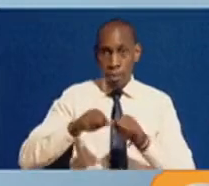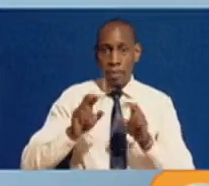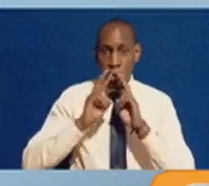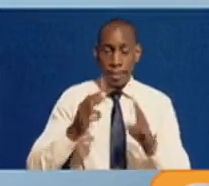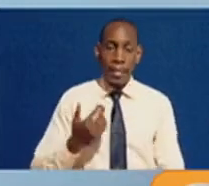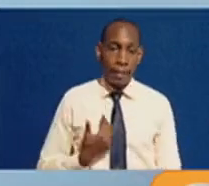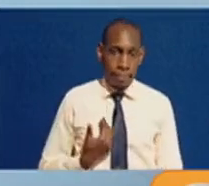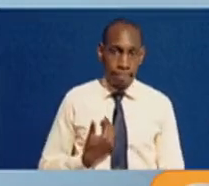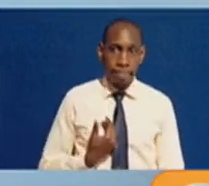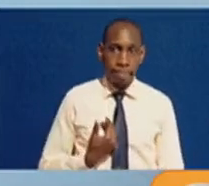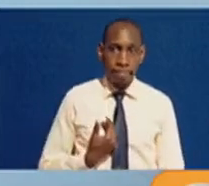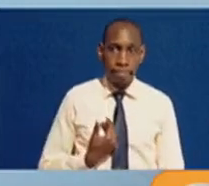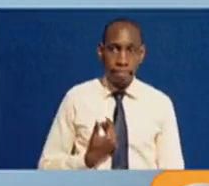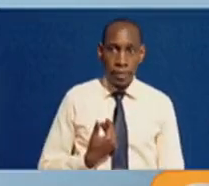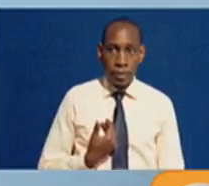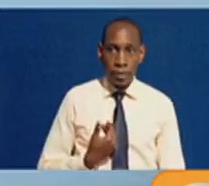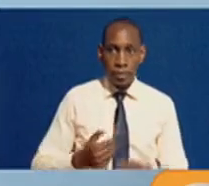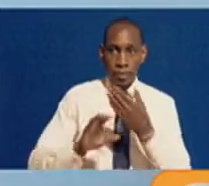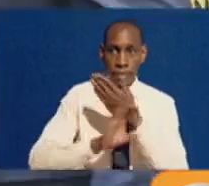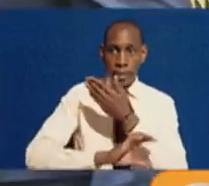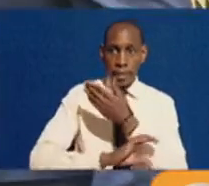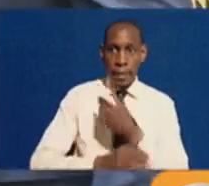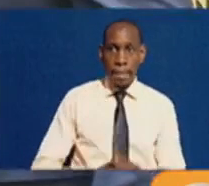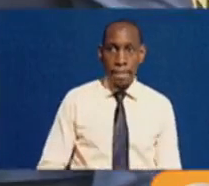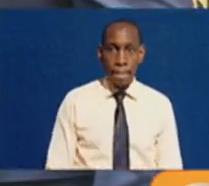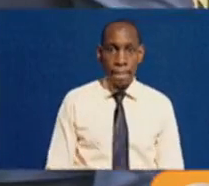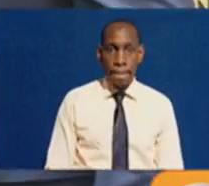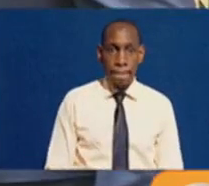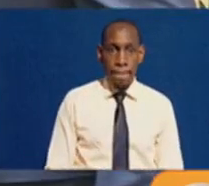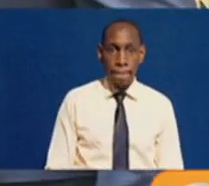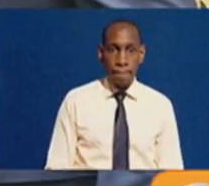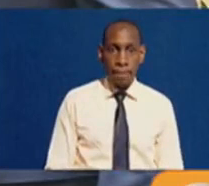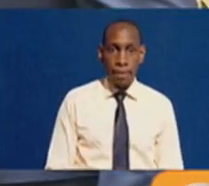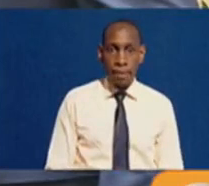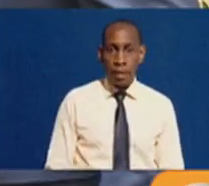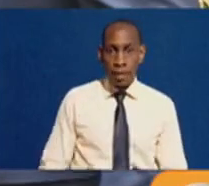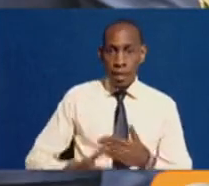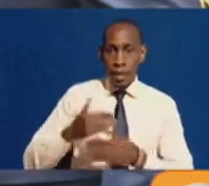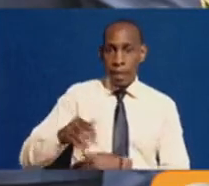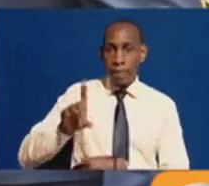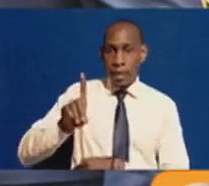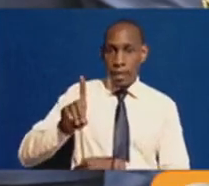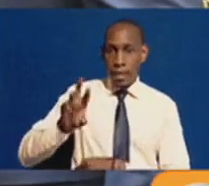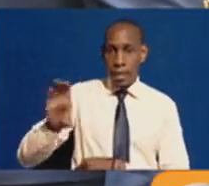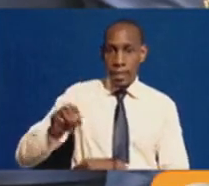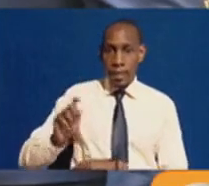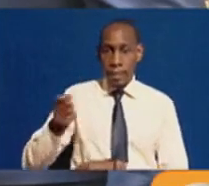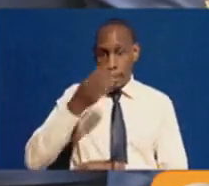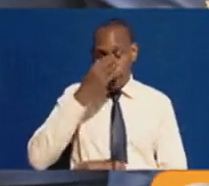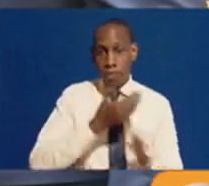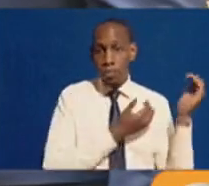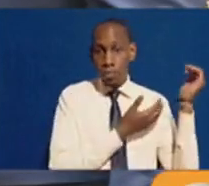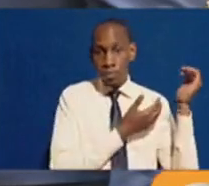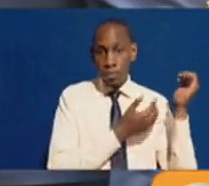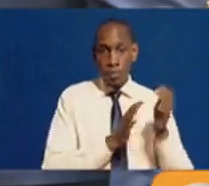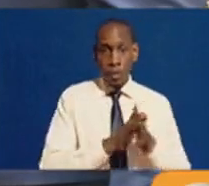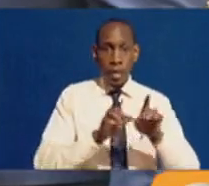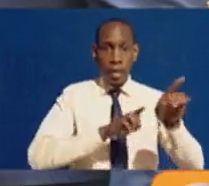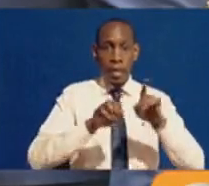peace in this country. It is after Congo, President William Ruto is expected to